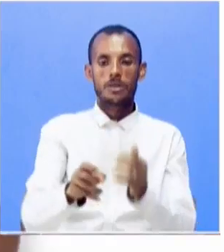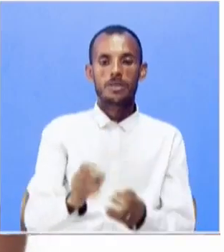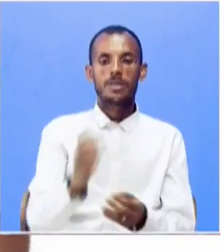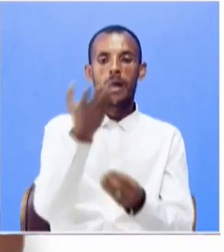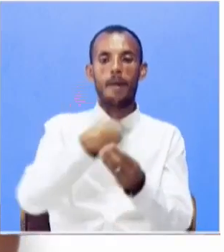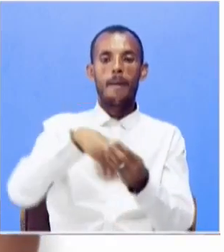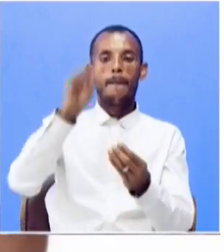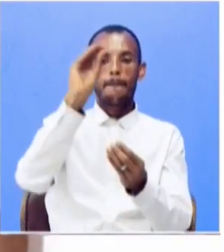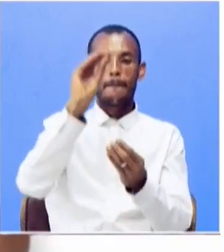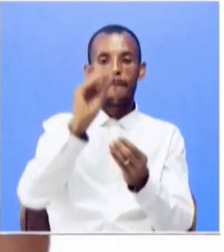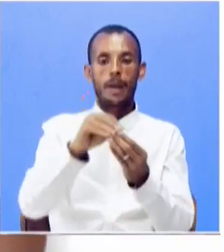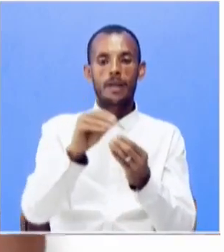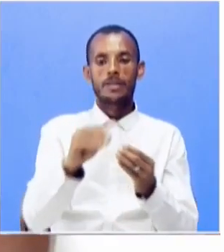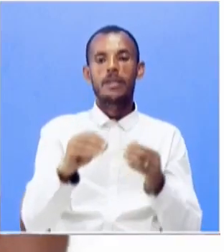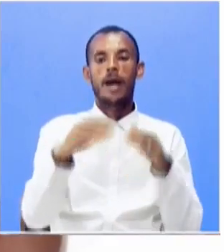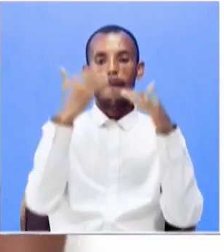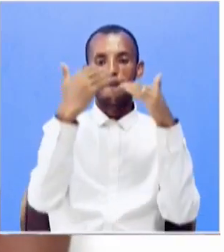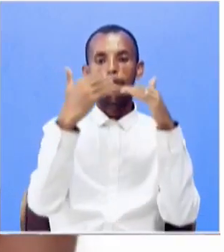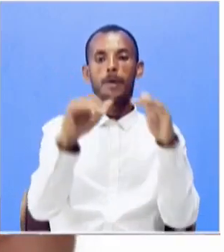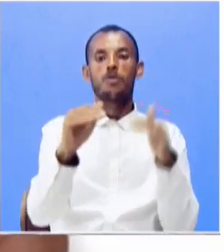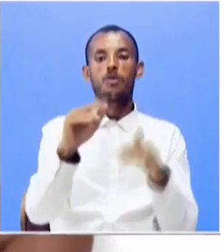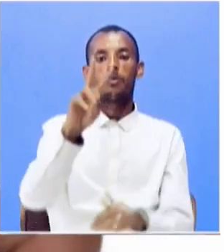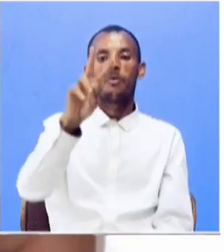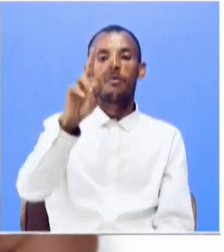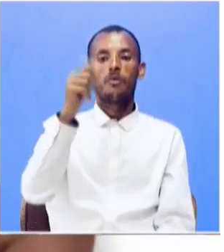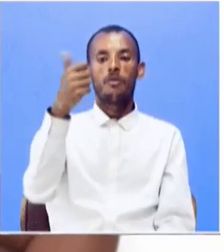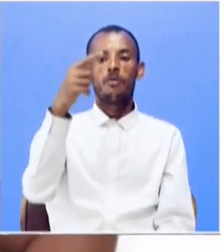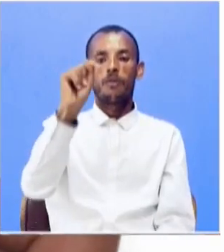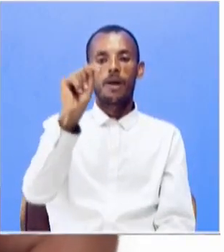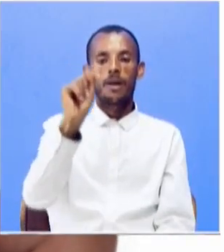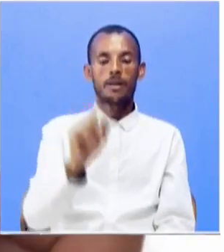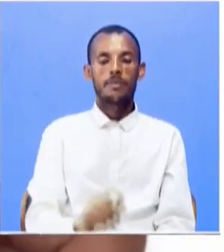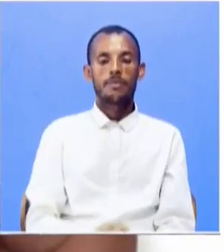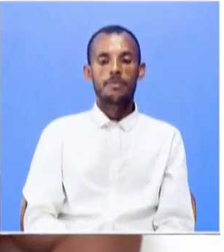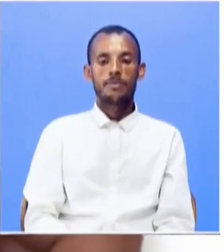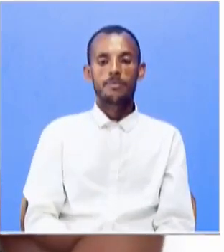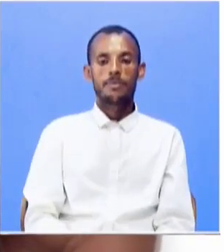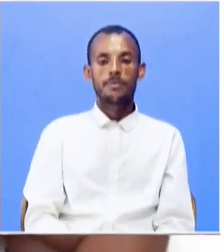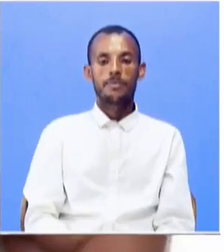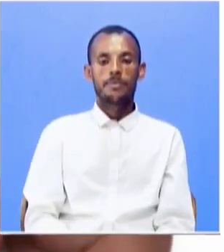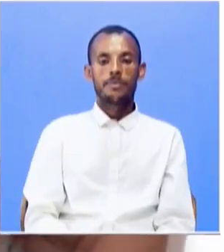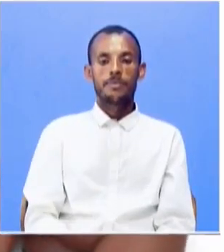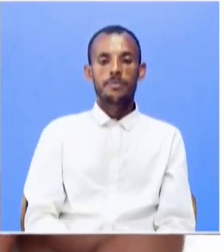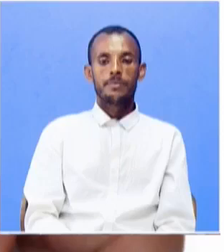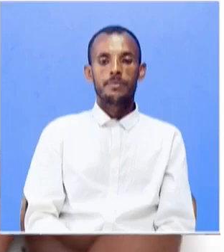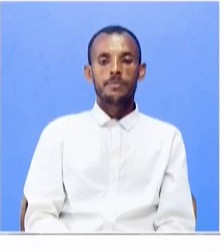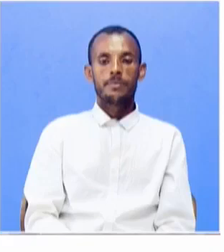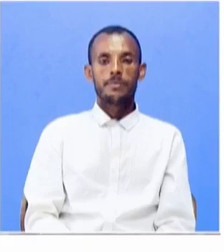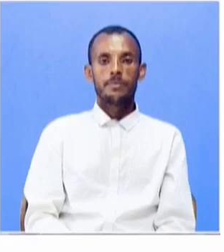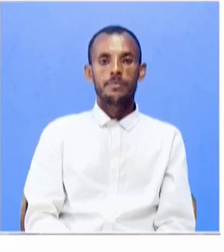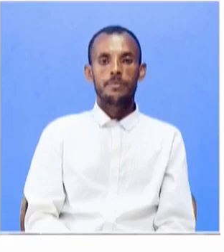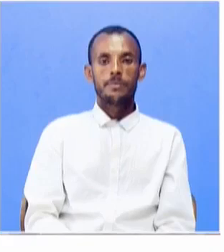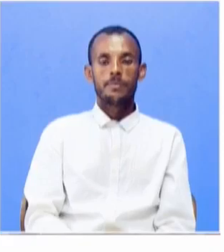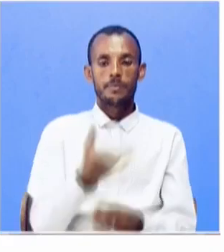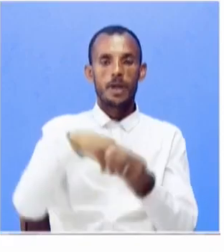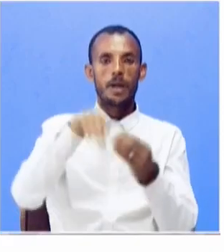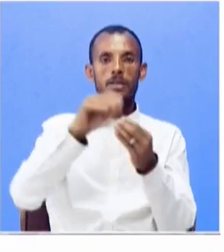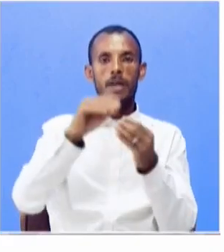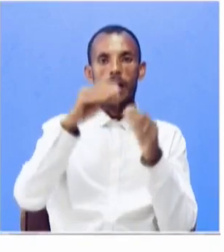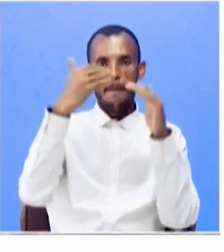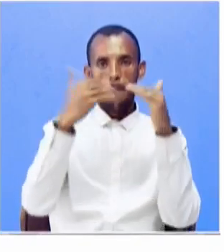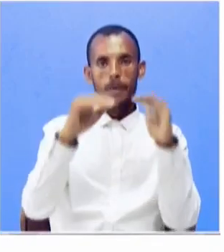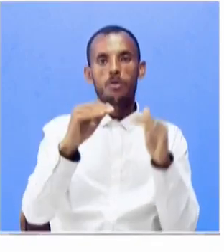plus amount of VAT. plus amount of